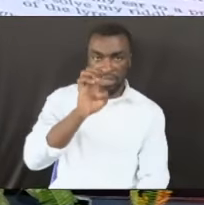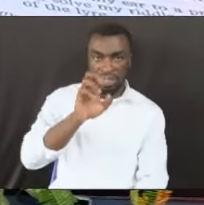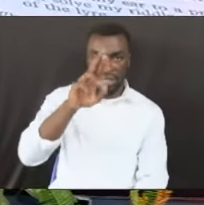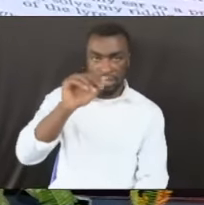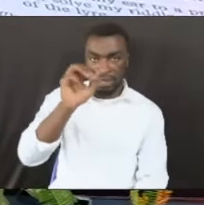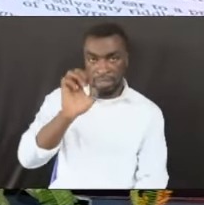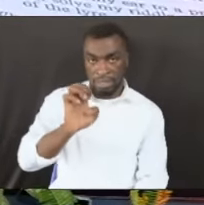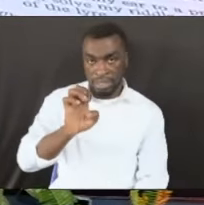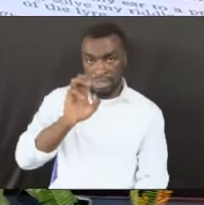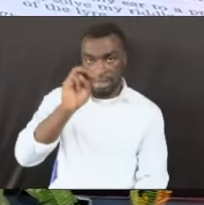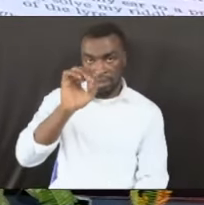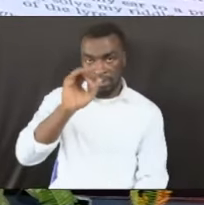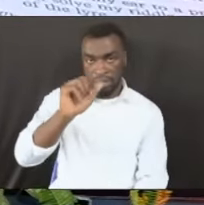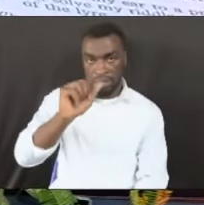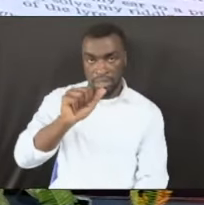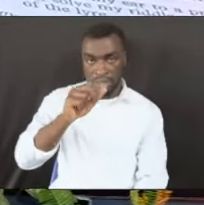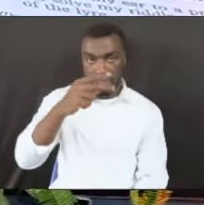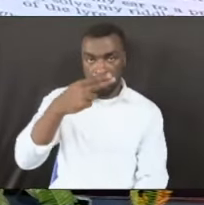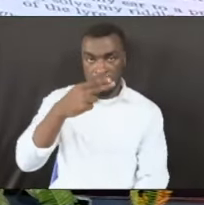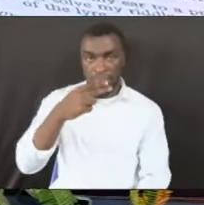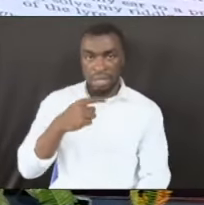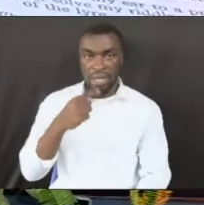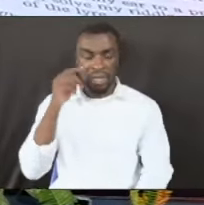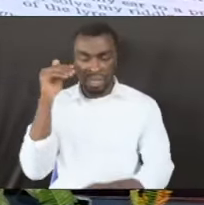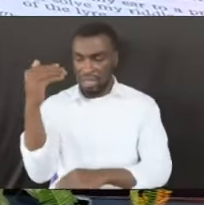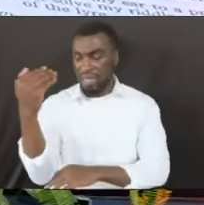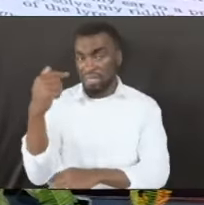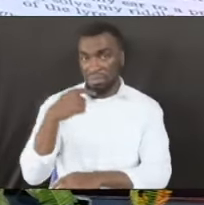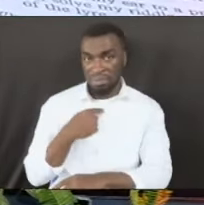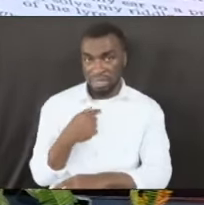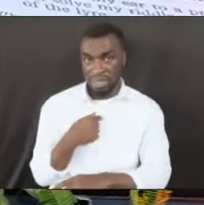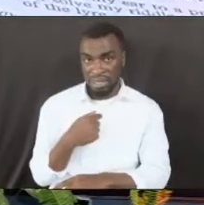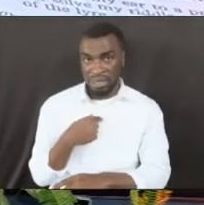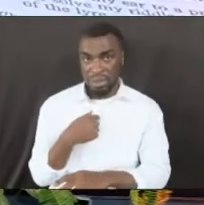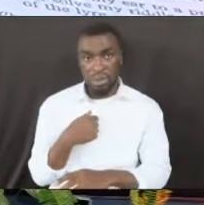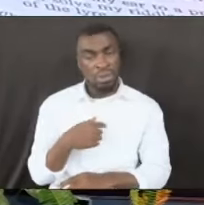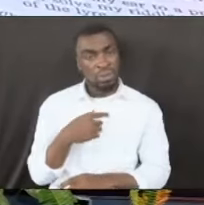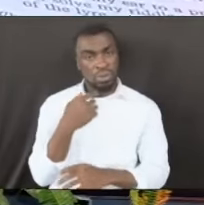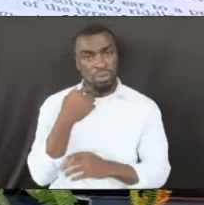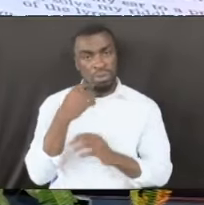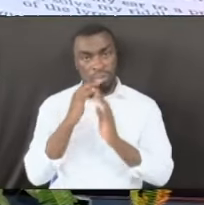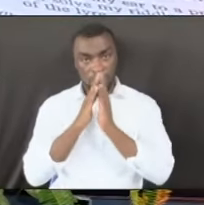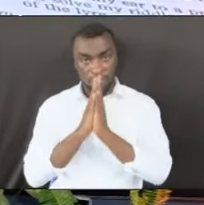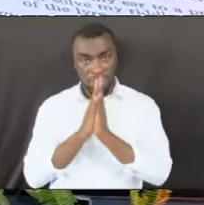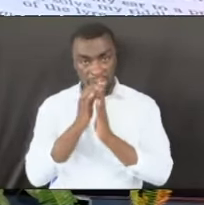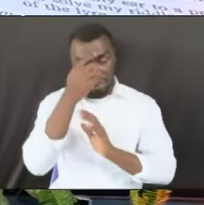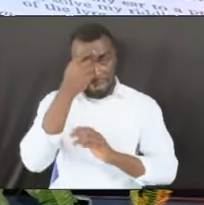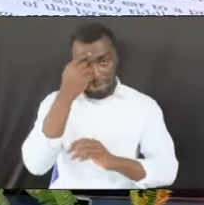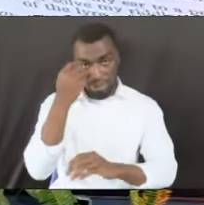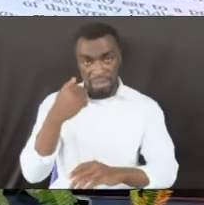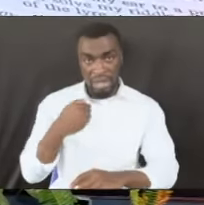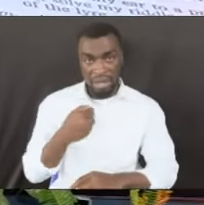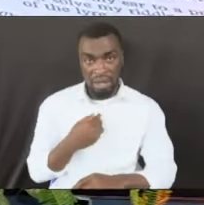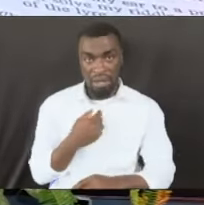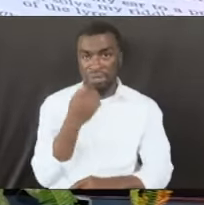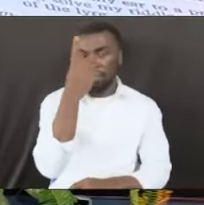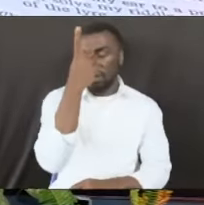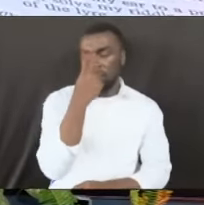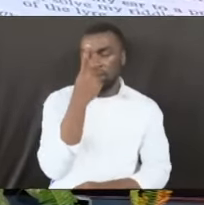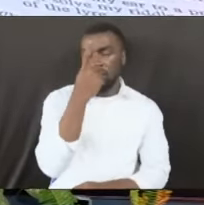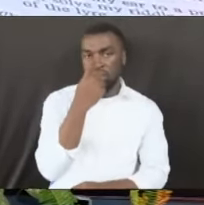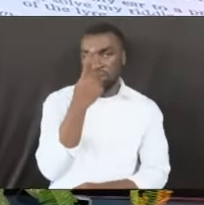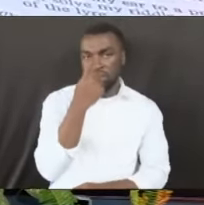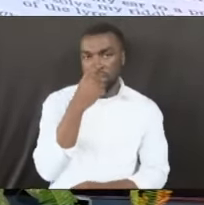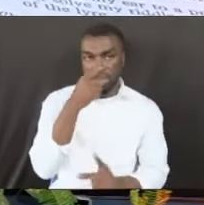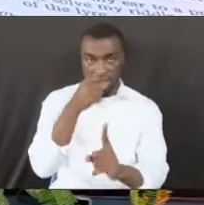him just because he developed asthmatic attacks. And daily, I don't know whether they call them intravenous injections, whatever, he